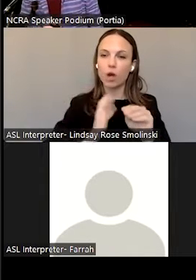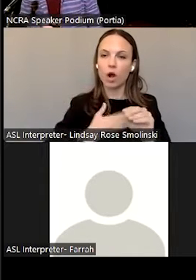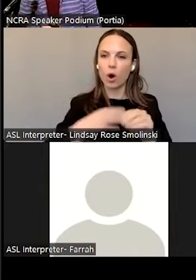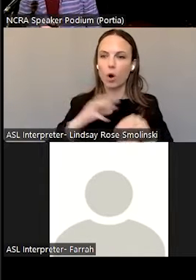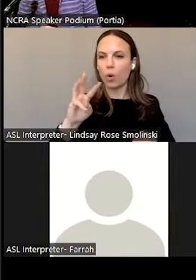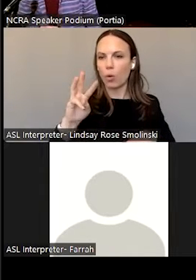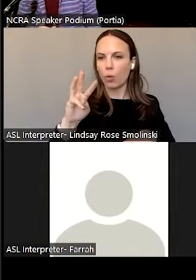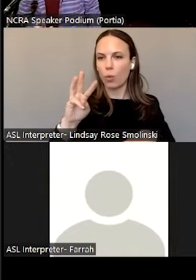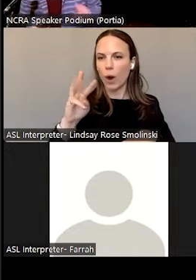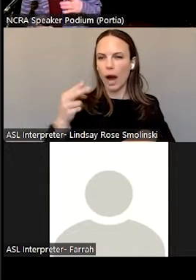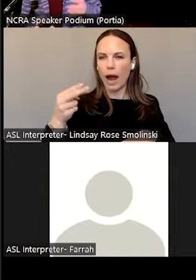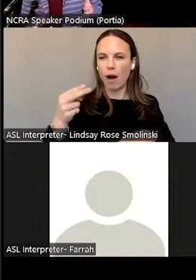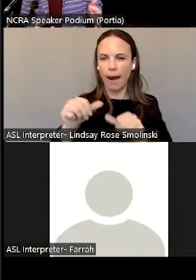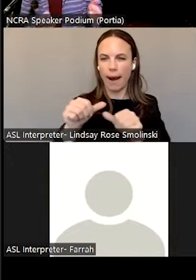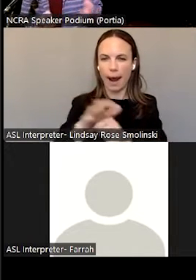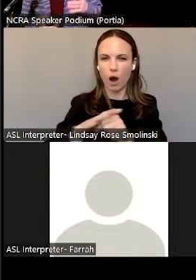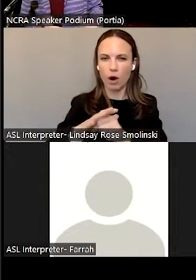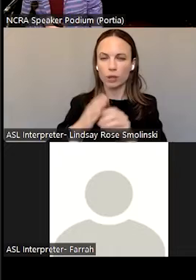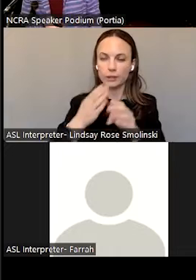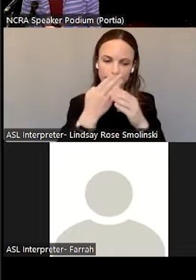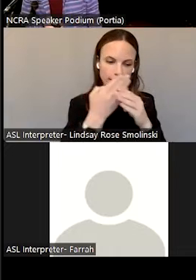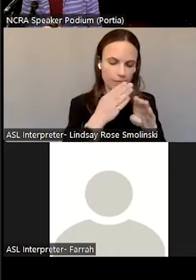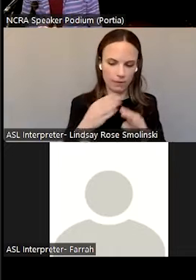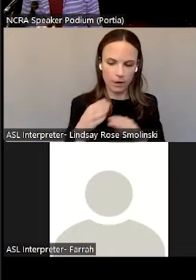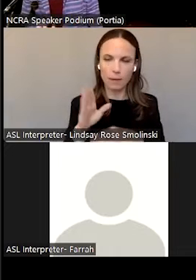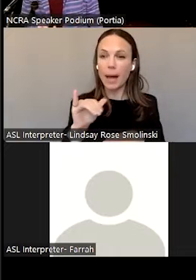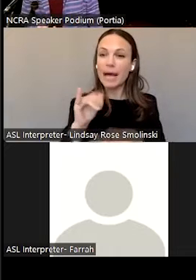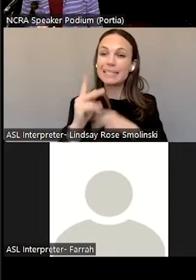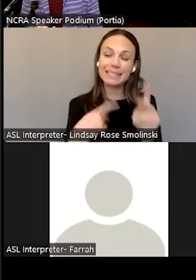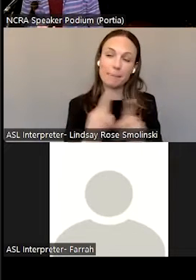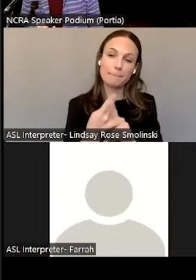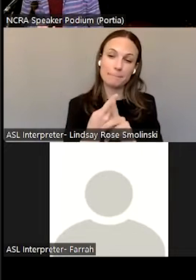area, sorted into types.